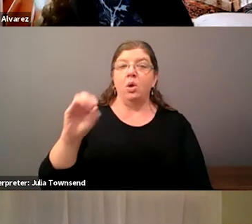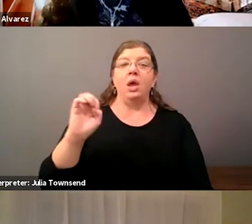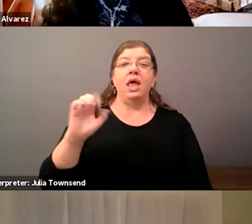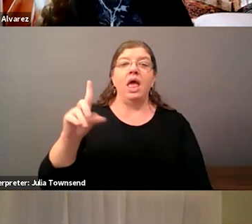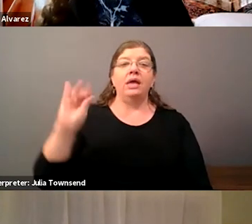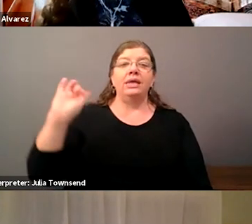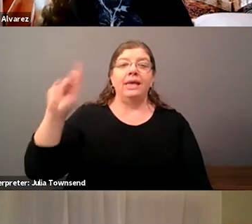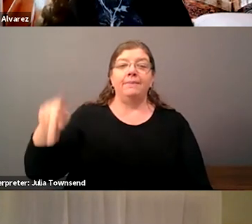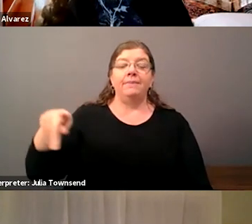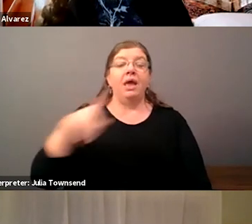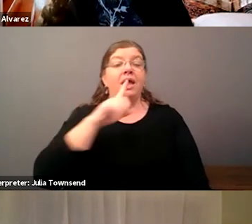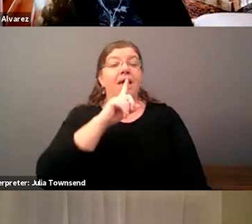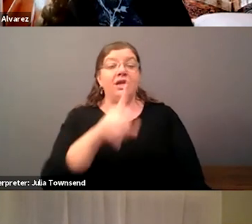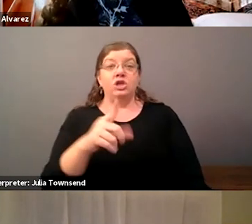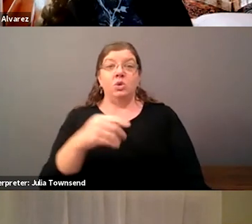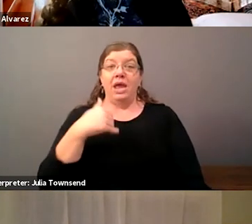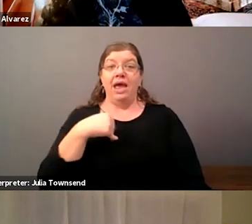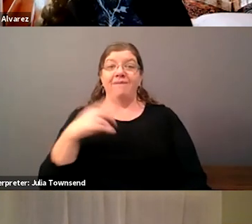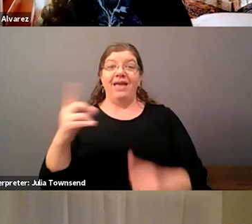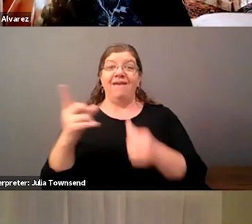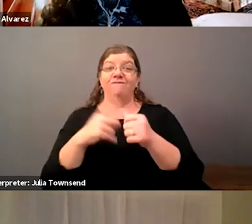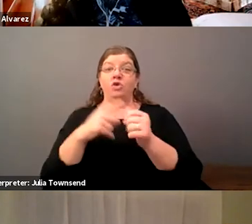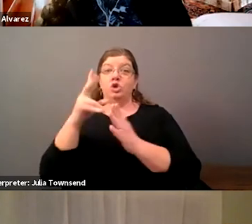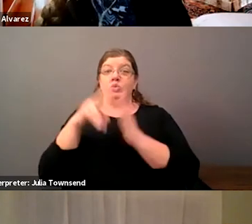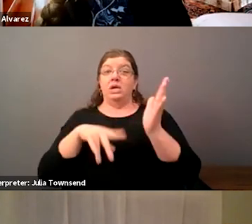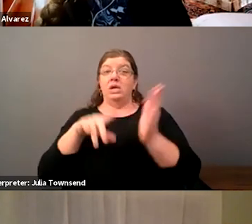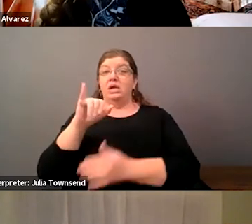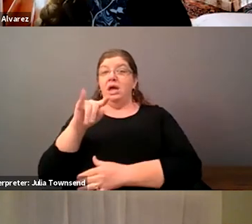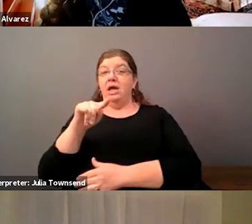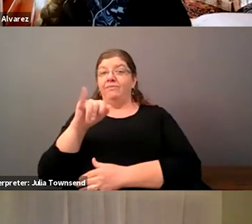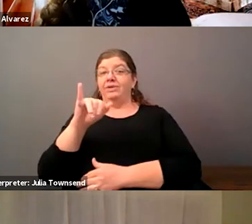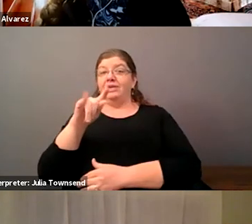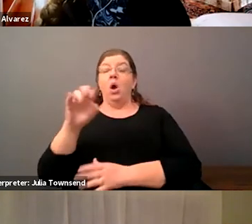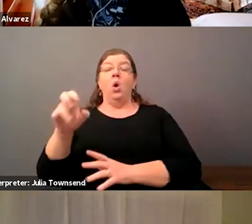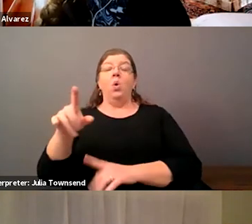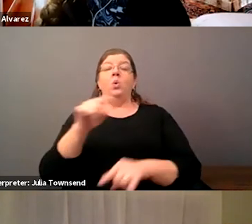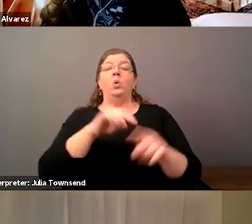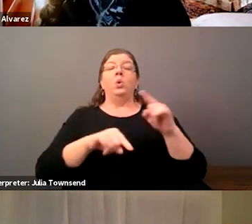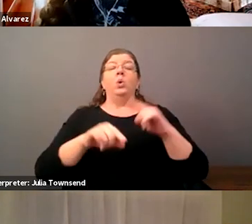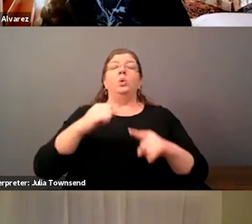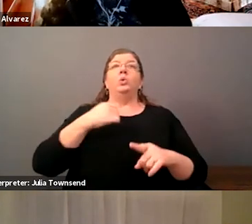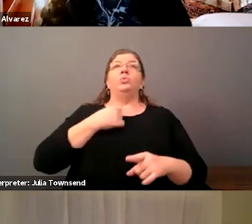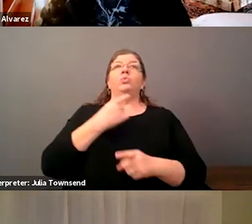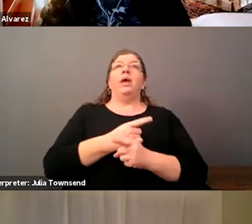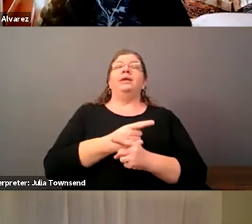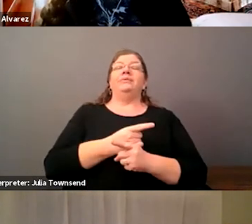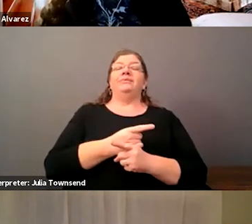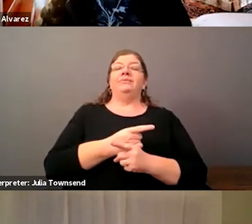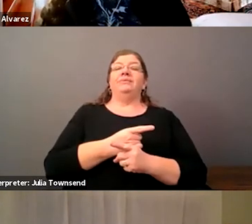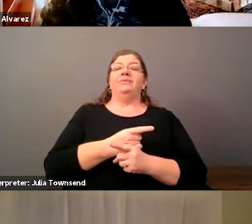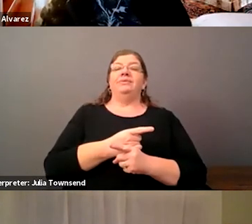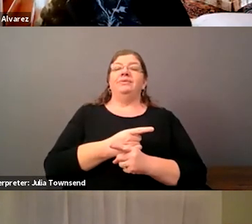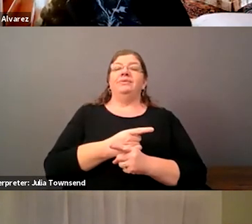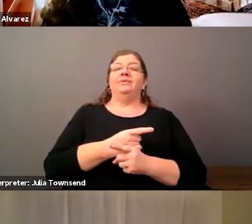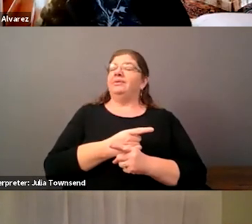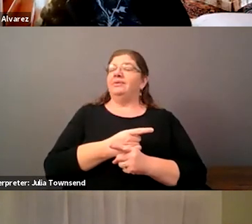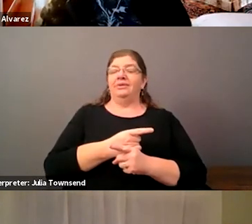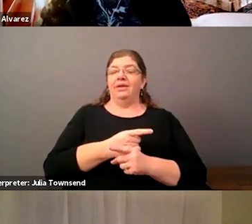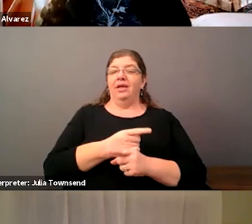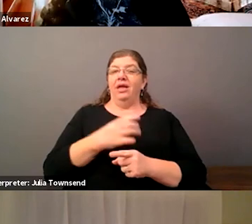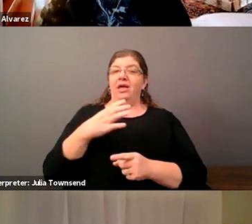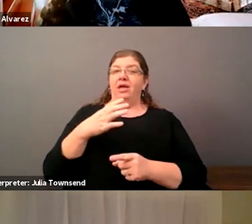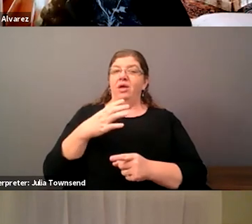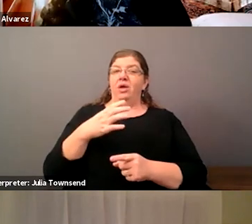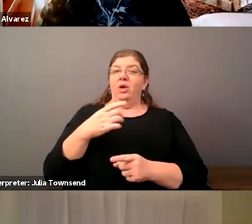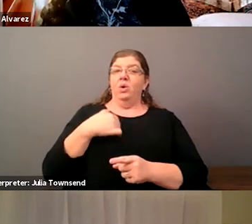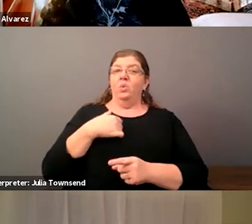thank you actually we have a first read of title one family oh i'm sorry that's right the board president ford we have